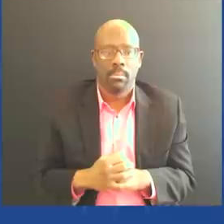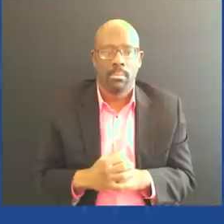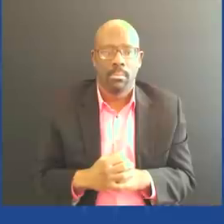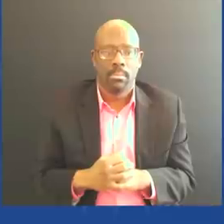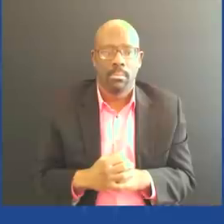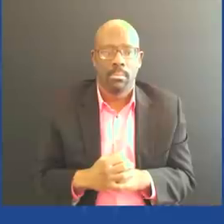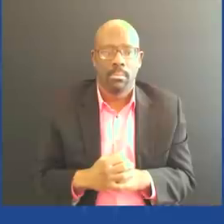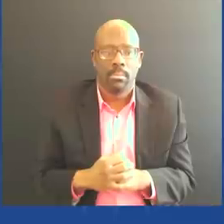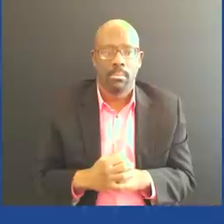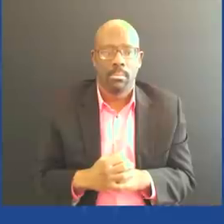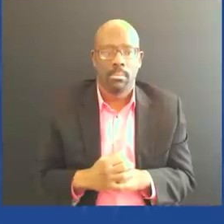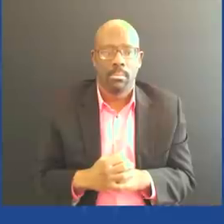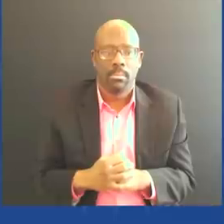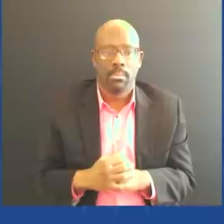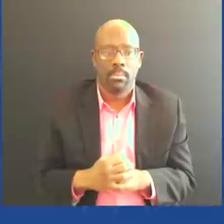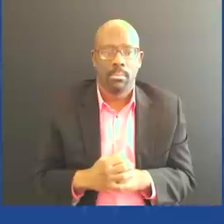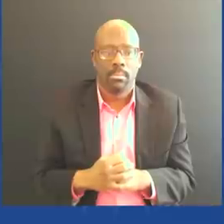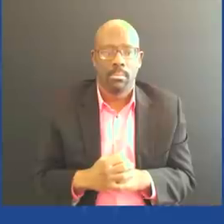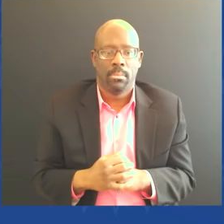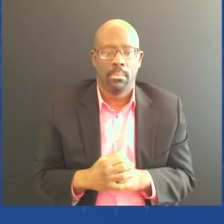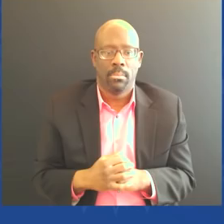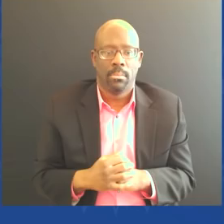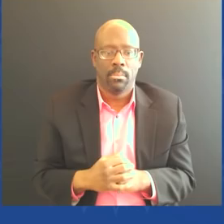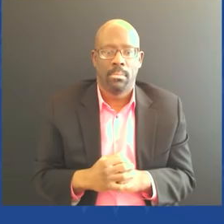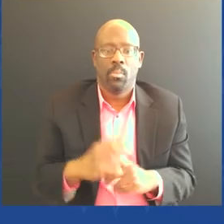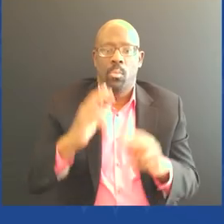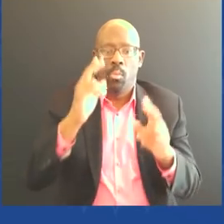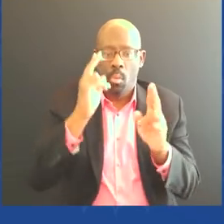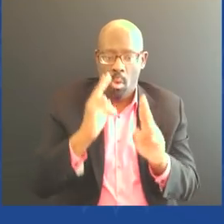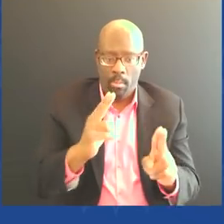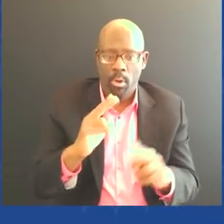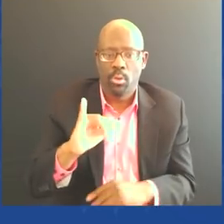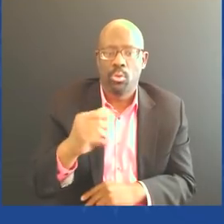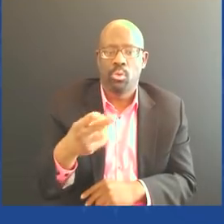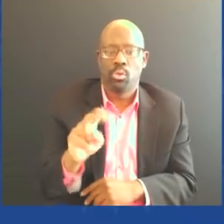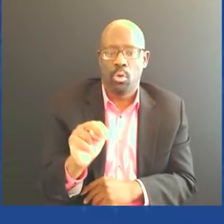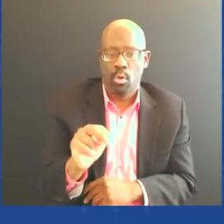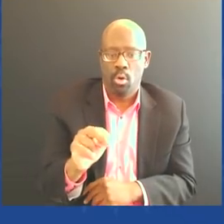The Honorable John Carney, Governor, State of Delaware.